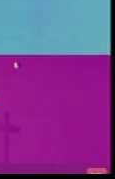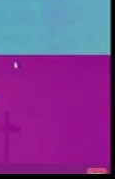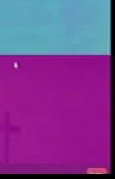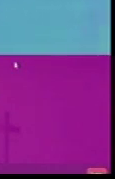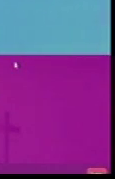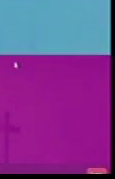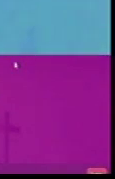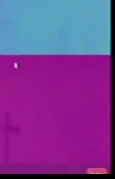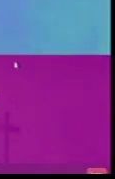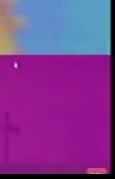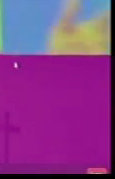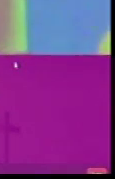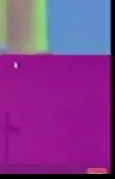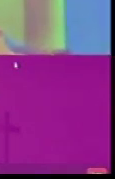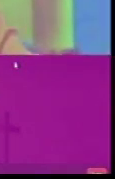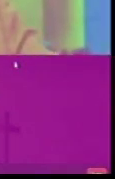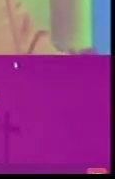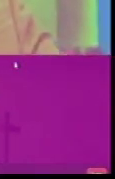story of a